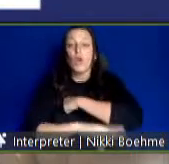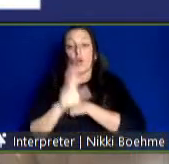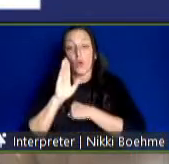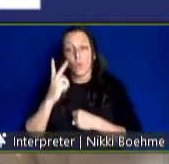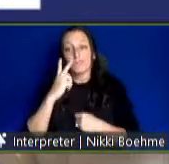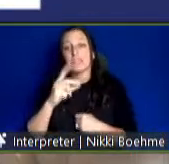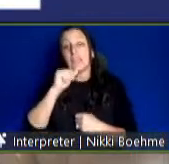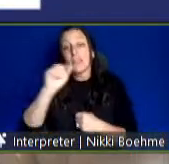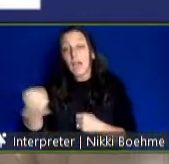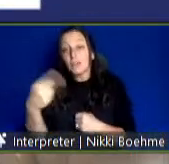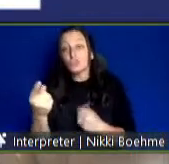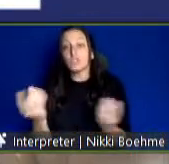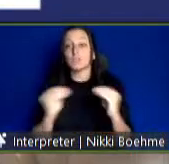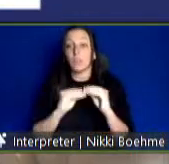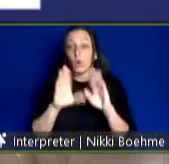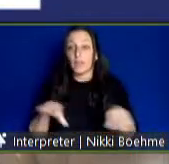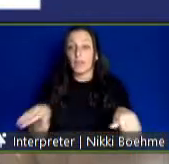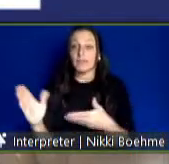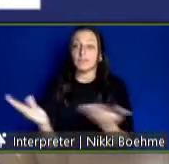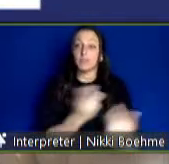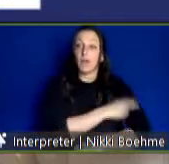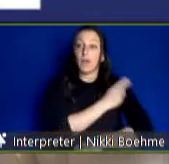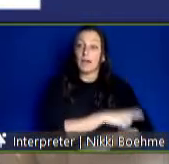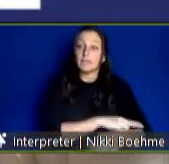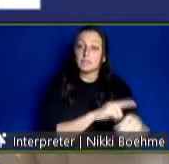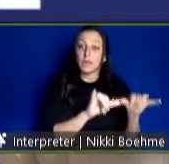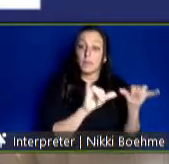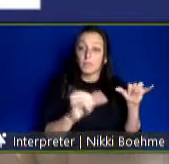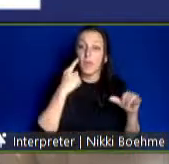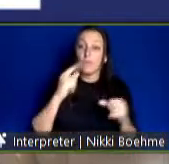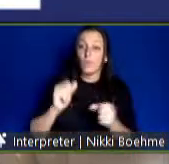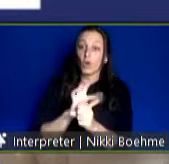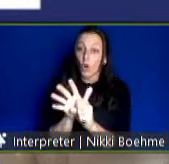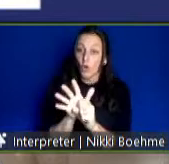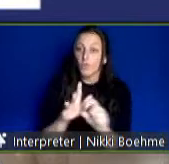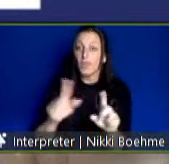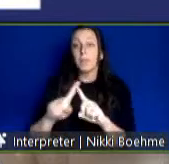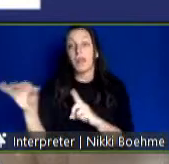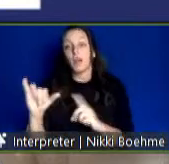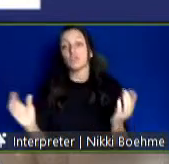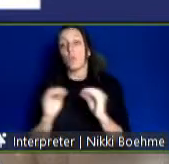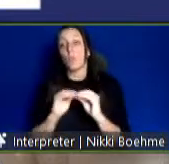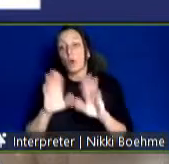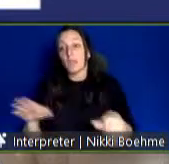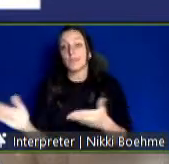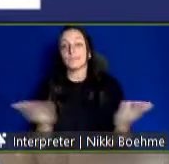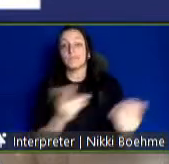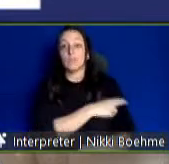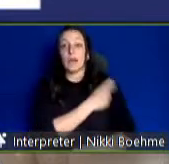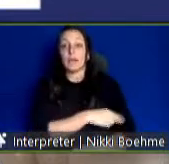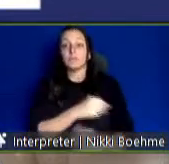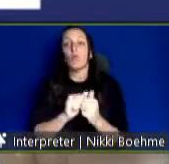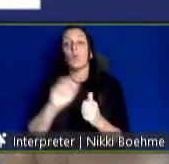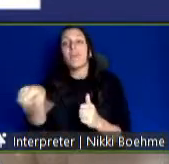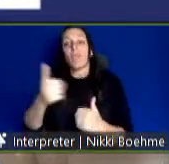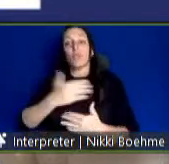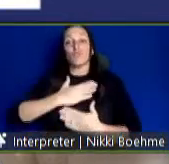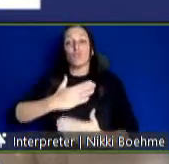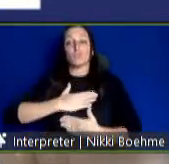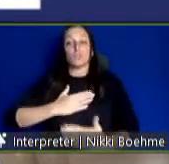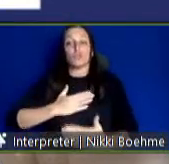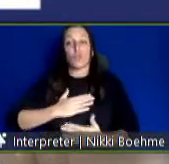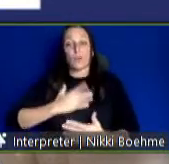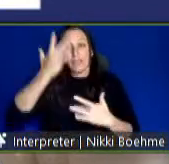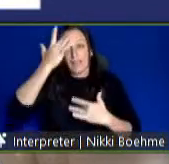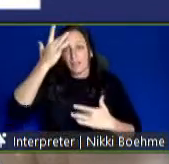not just increased hospitalizations among children for COVID-19, but also potentially with other respiratory viruses. So RSV,